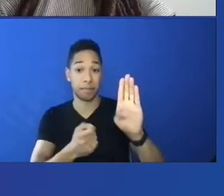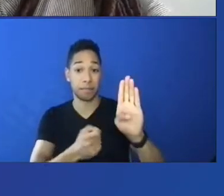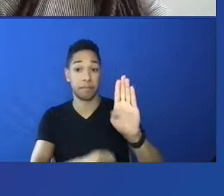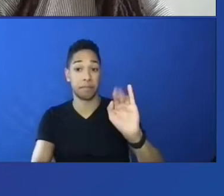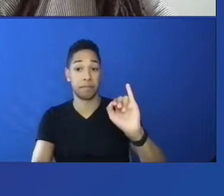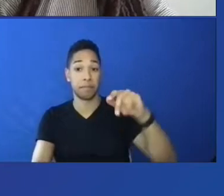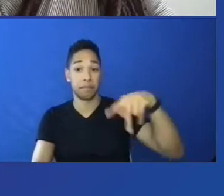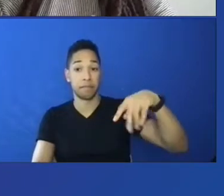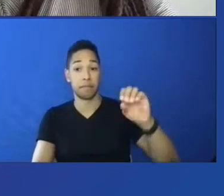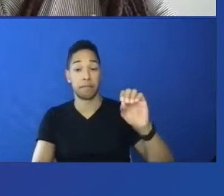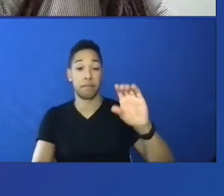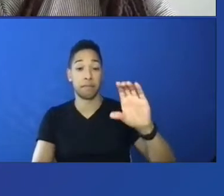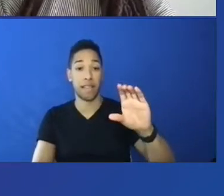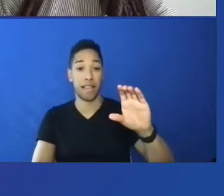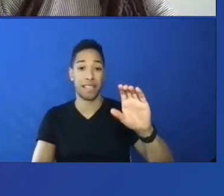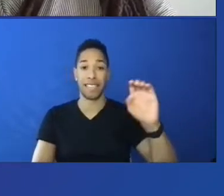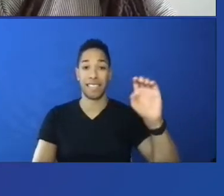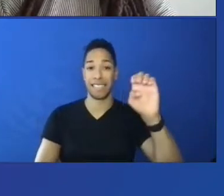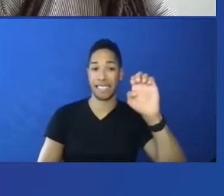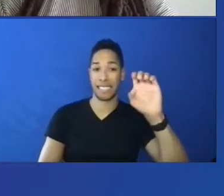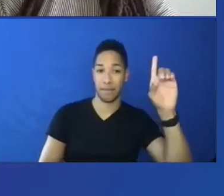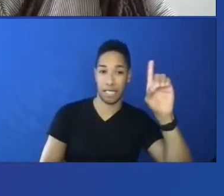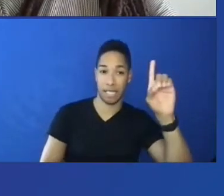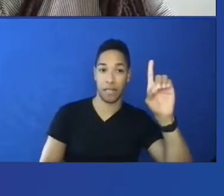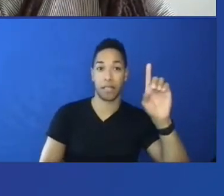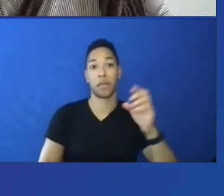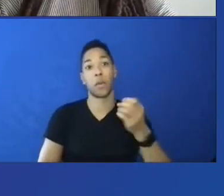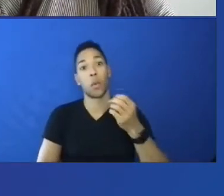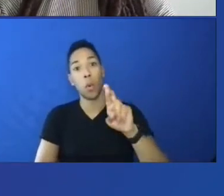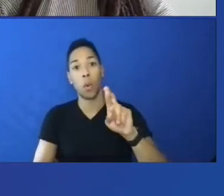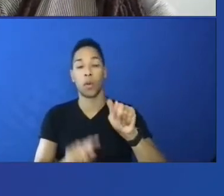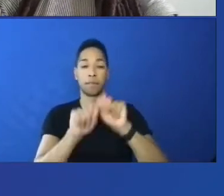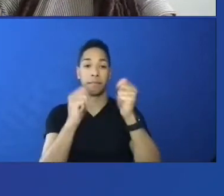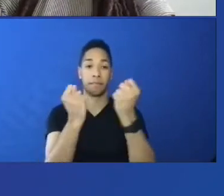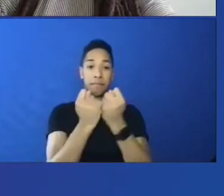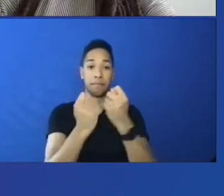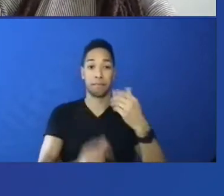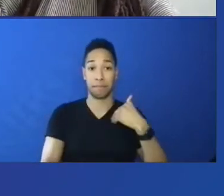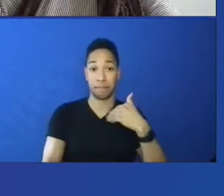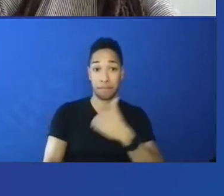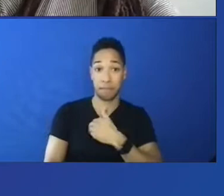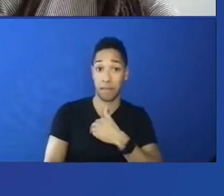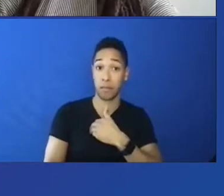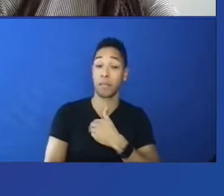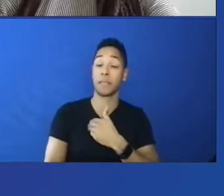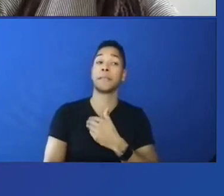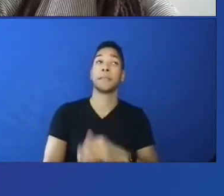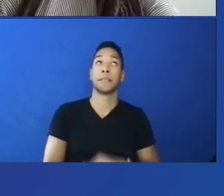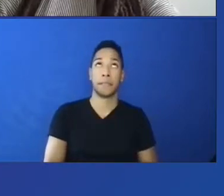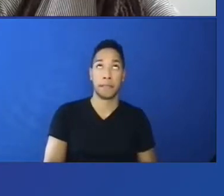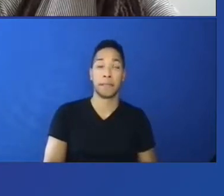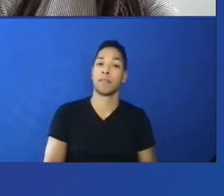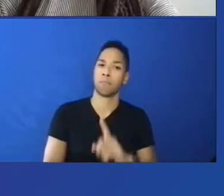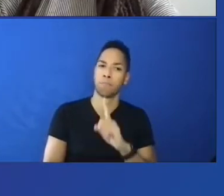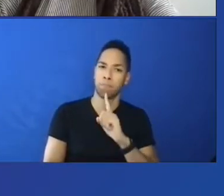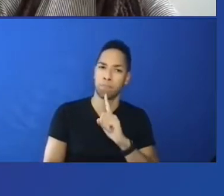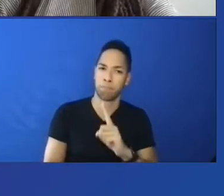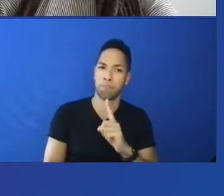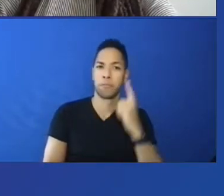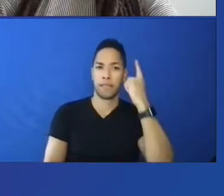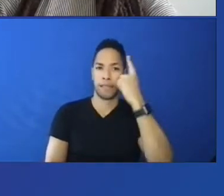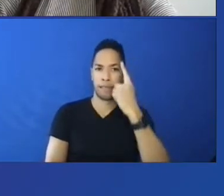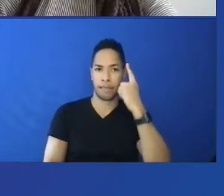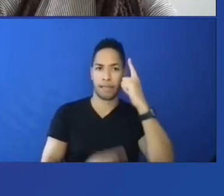BIPOC executive and or team member, is really thinking carefully about the